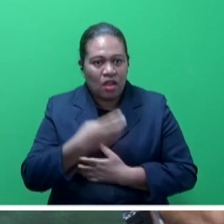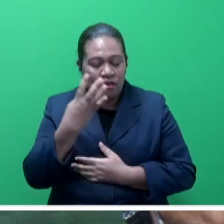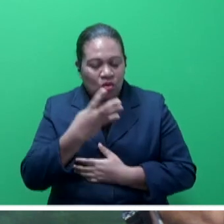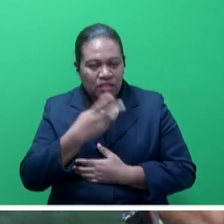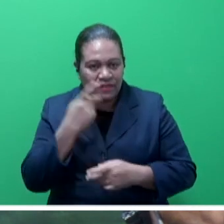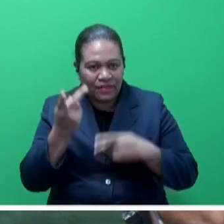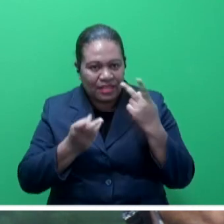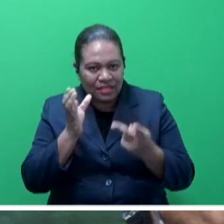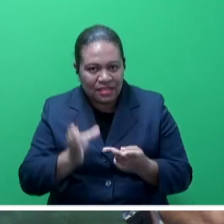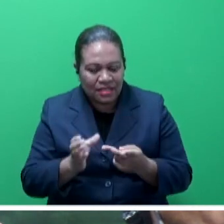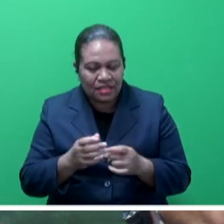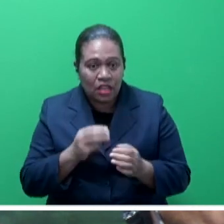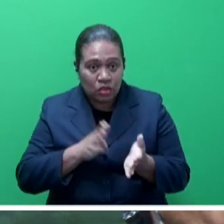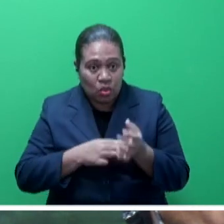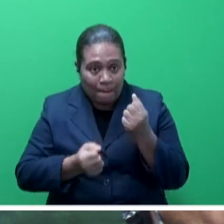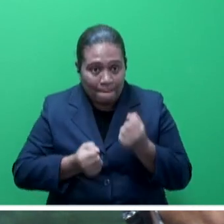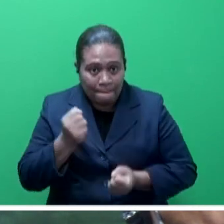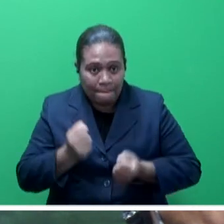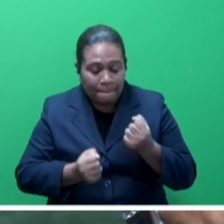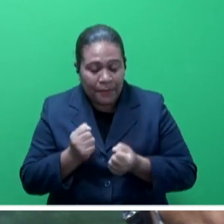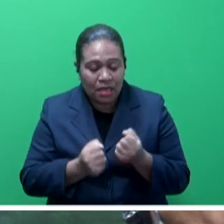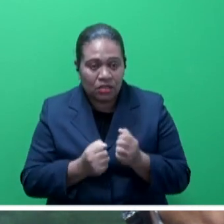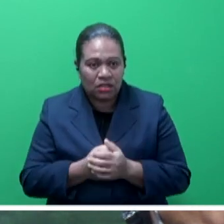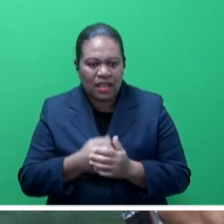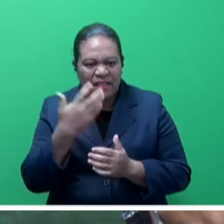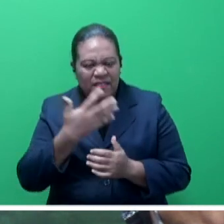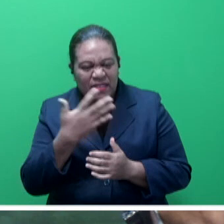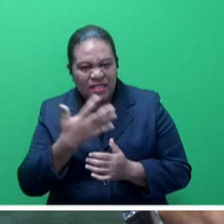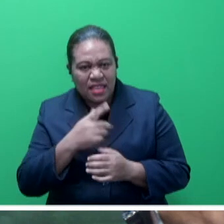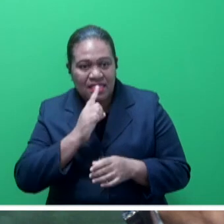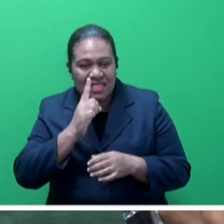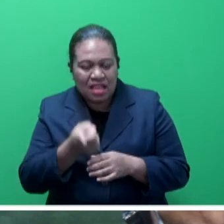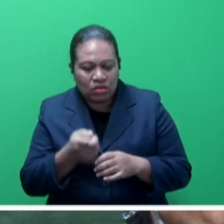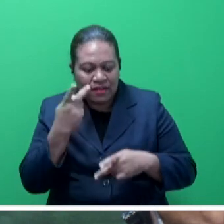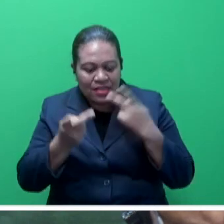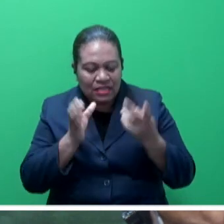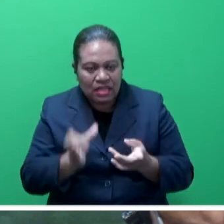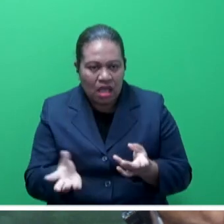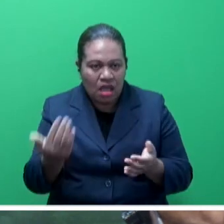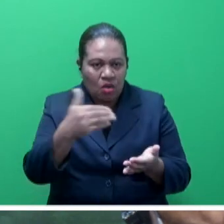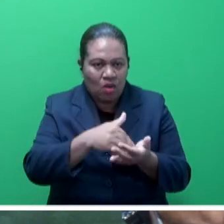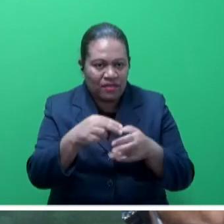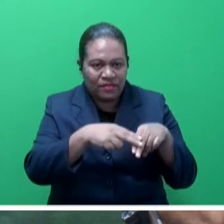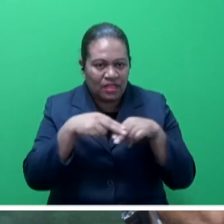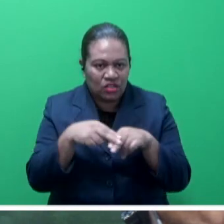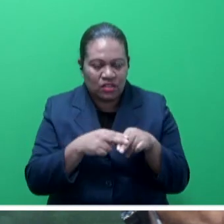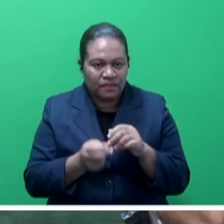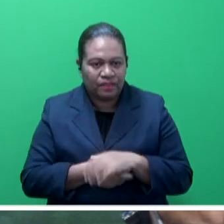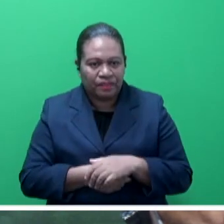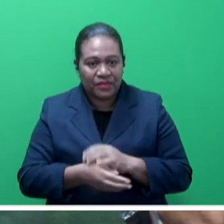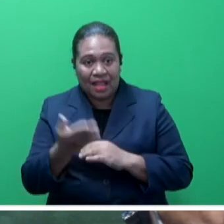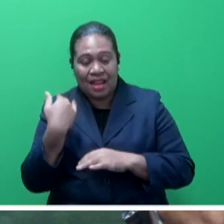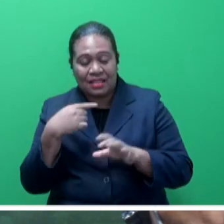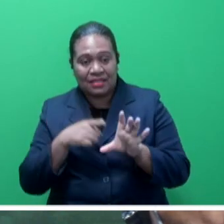The forecast for March, Mr. Speaker, sir, stood at around 15,300 visitor arrivals. From December 2021, Mr. Speaker,